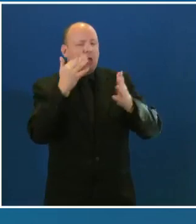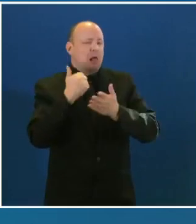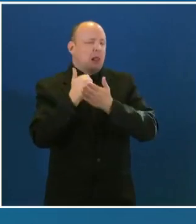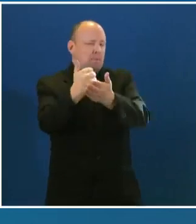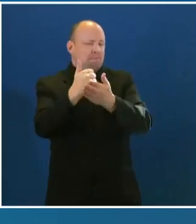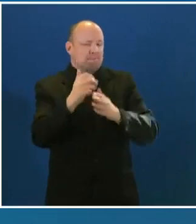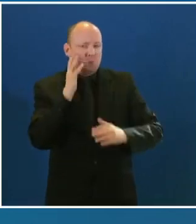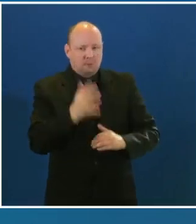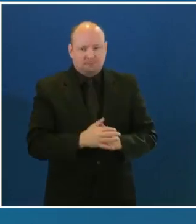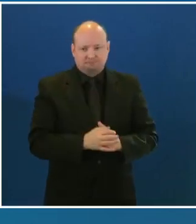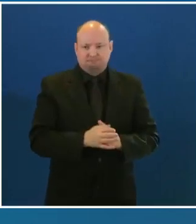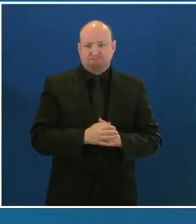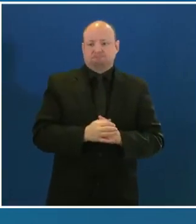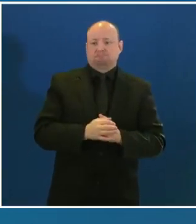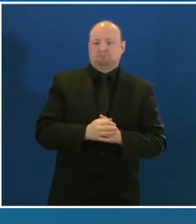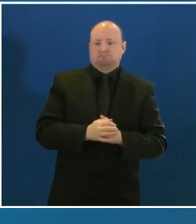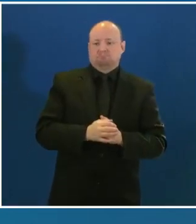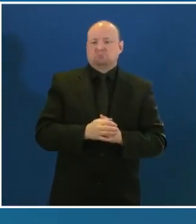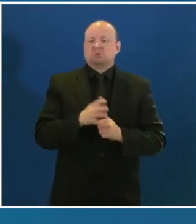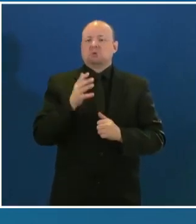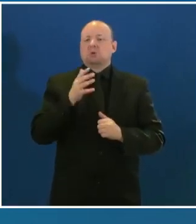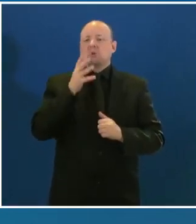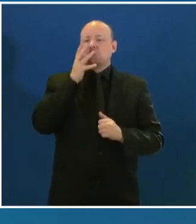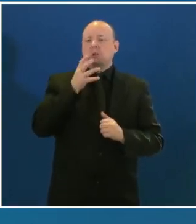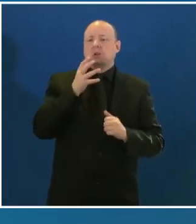minute if you want to grab a pencil and pen and paper.